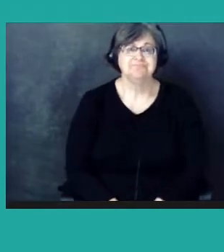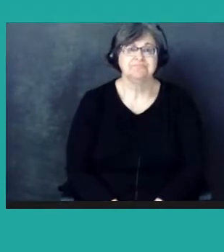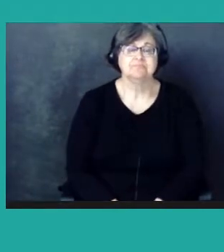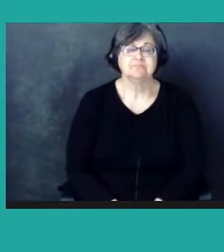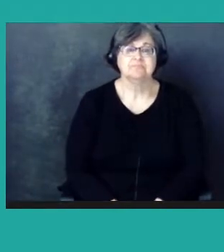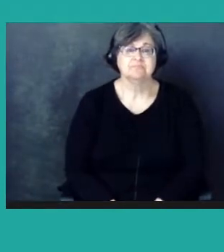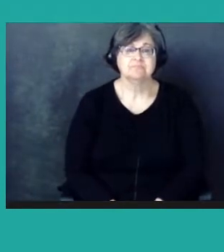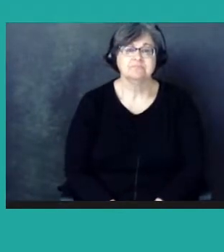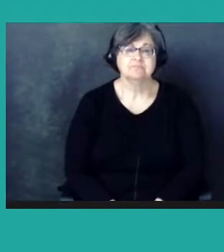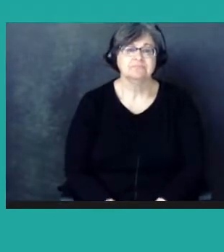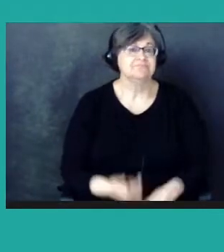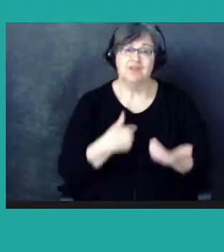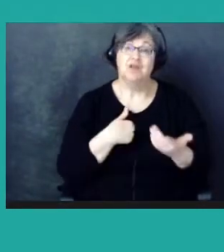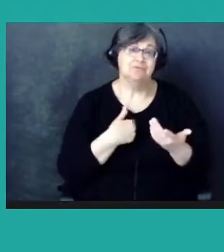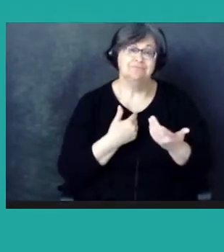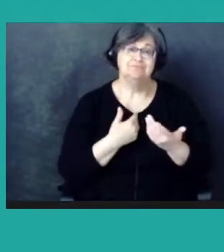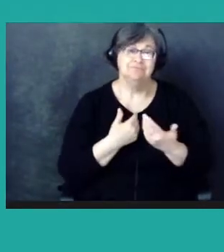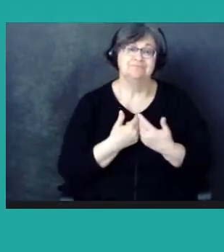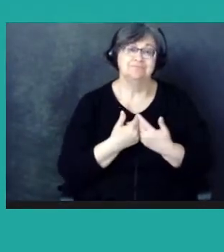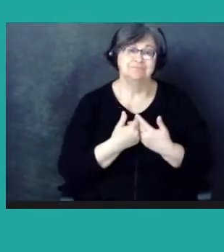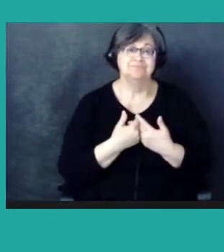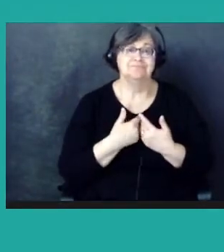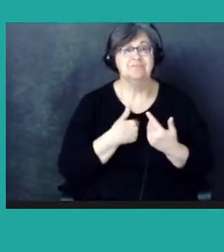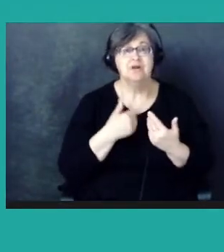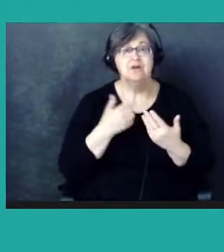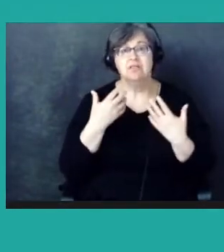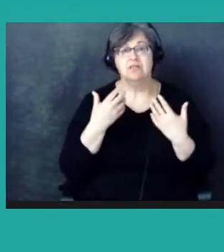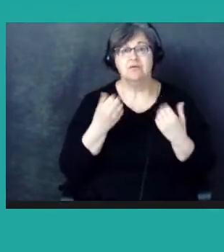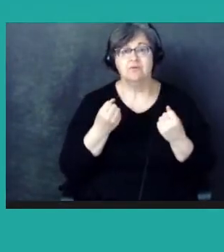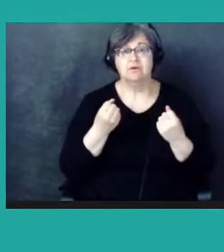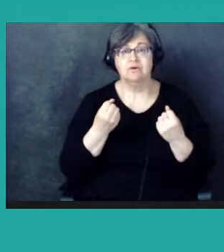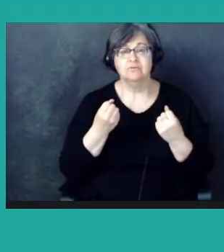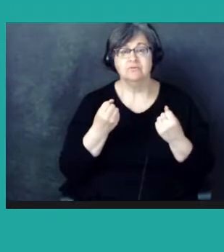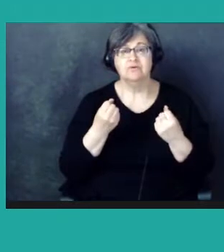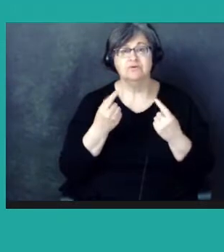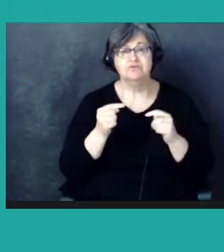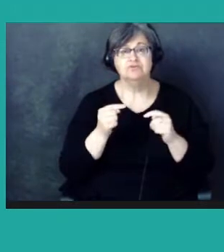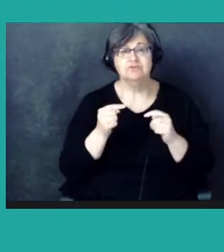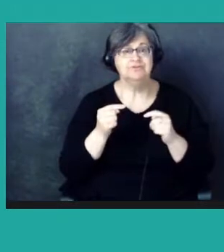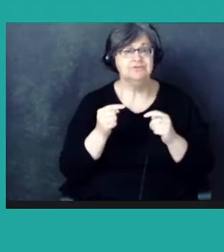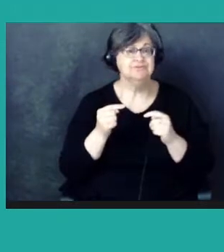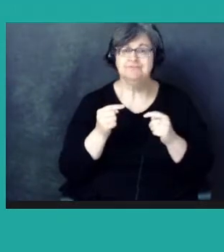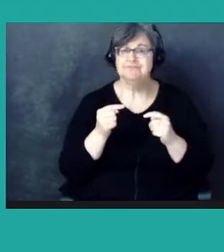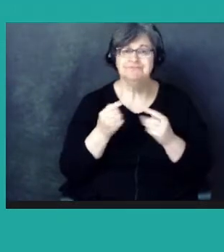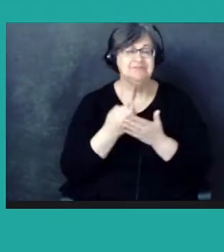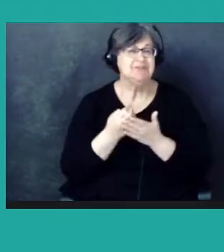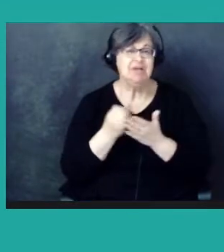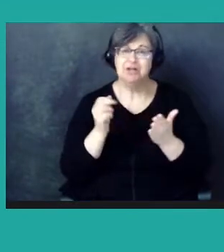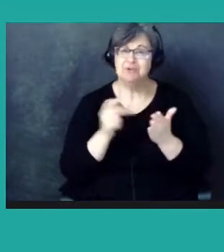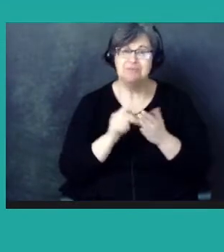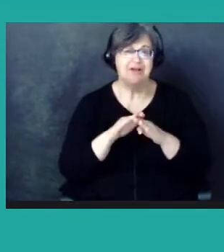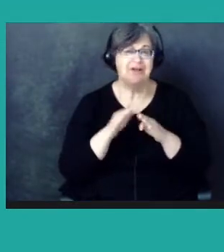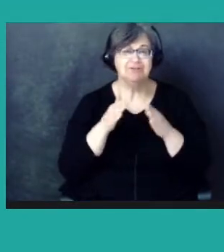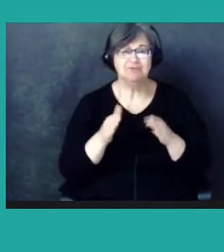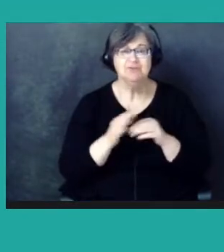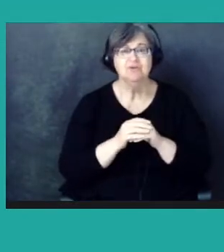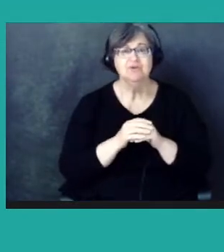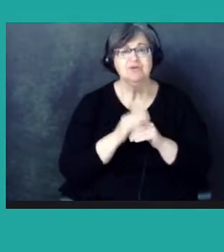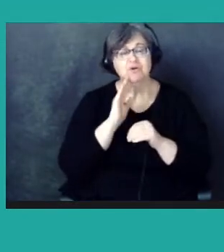recovery and how to actually get the economies back in track pretty much actually could hinge